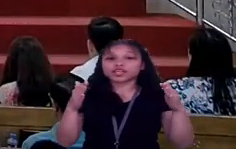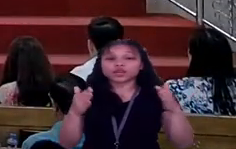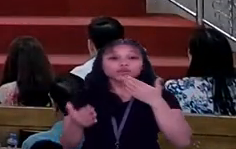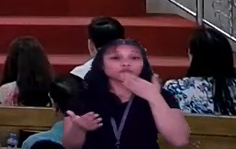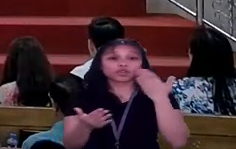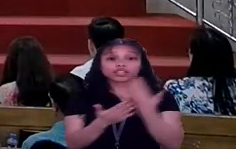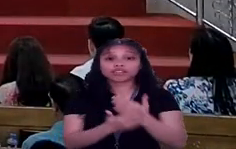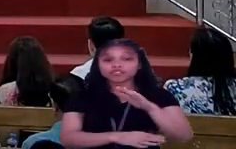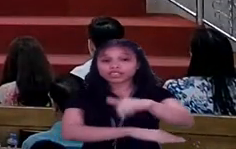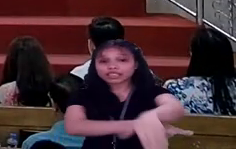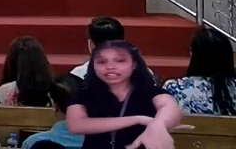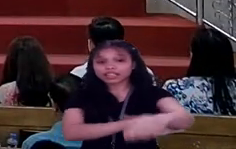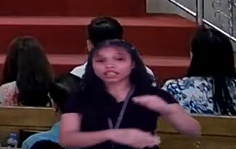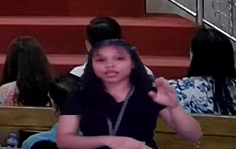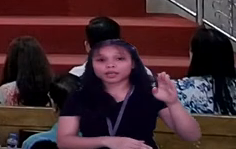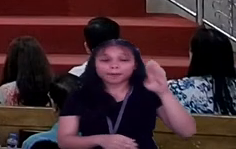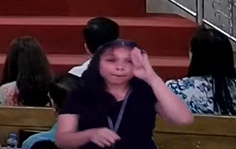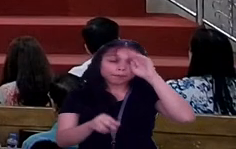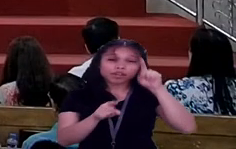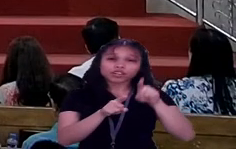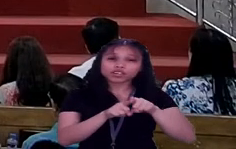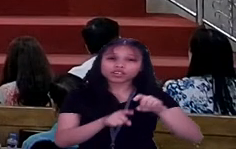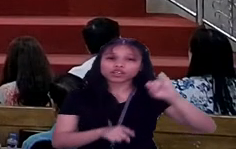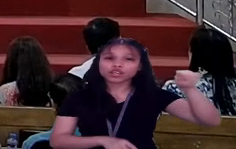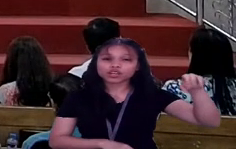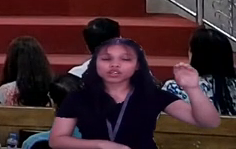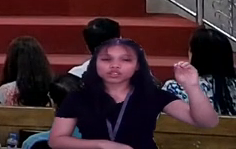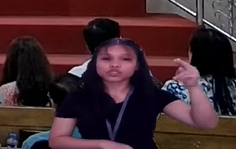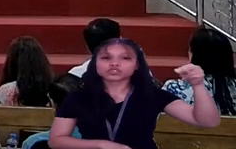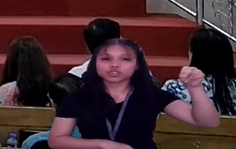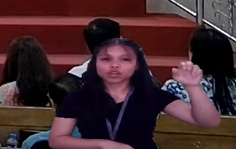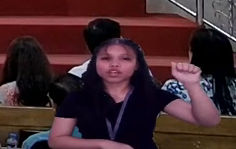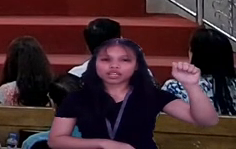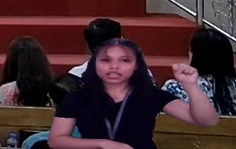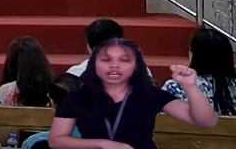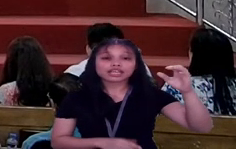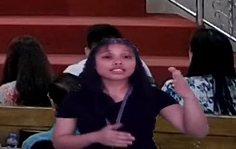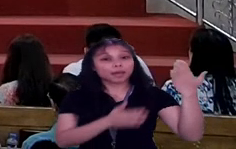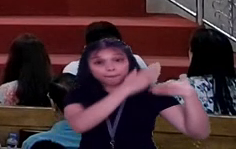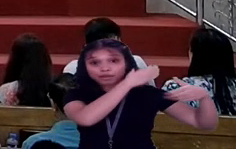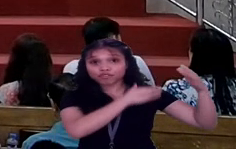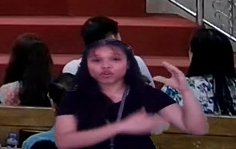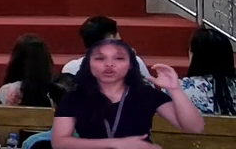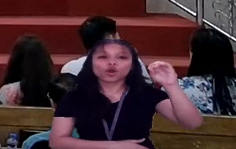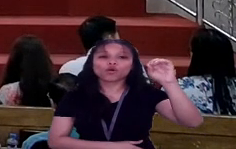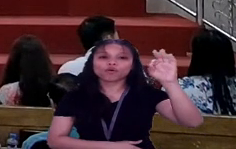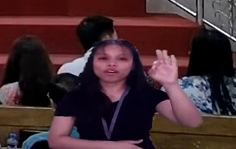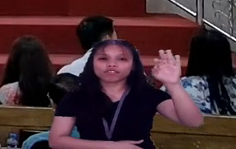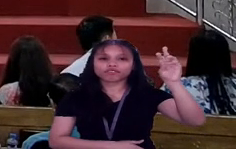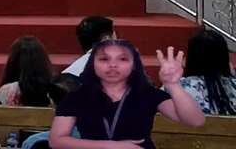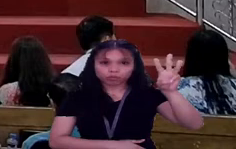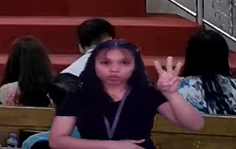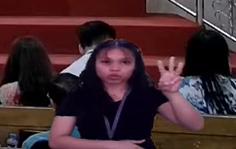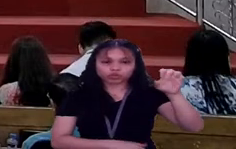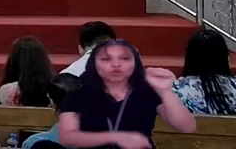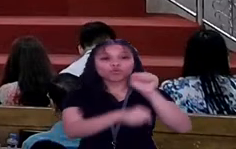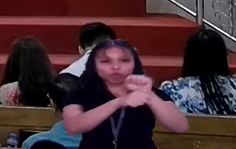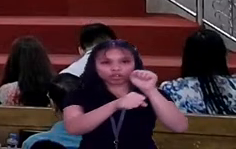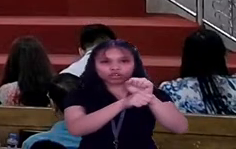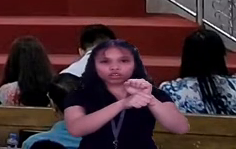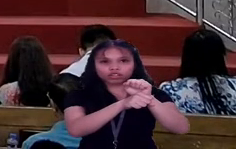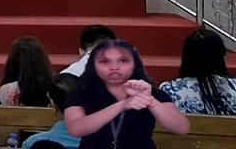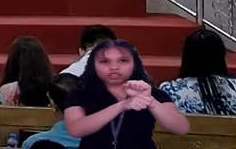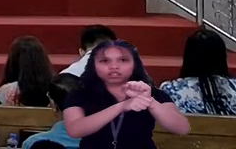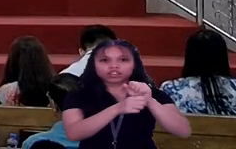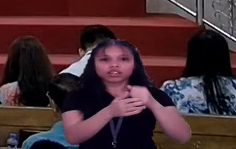Good evening everyone. I'm Brother Jonas Paz. I'm a former OFW in the Middle East and was called to go to